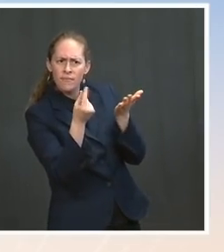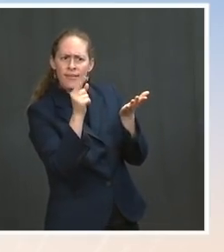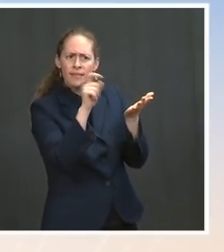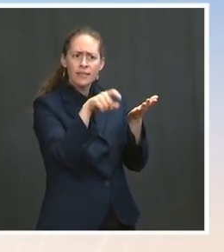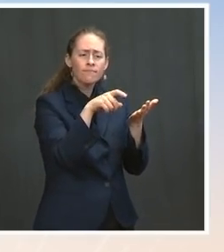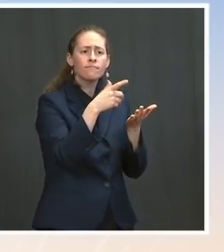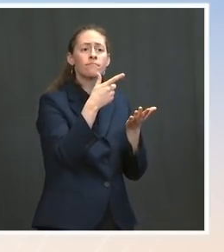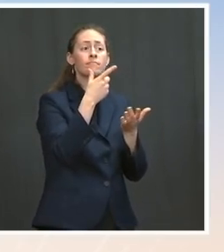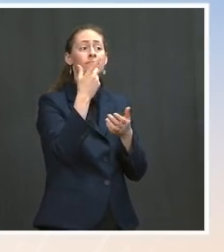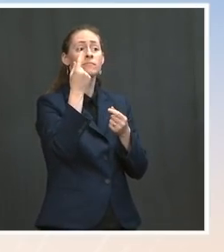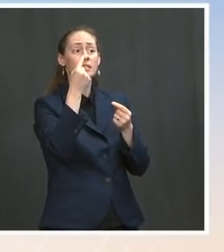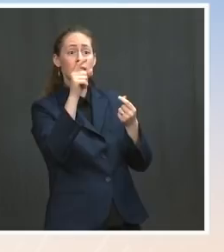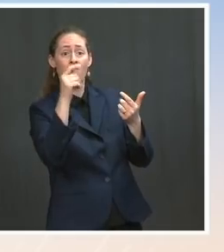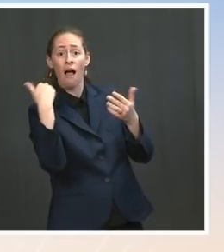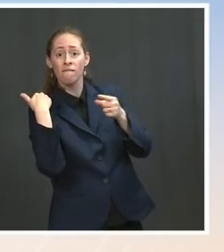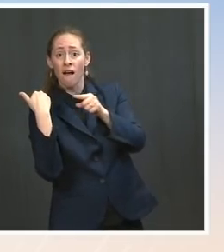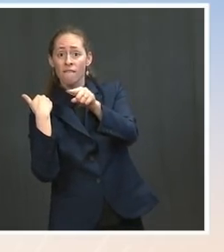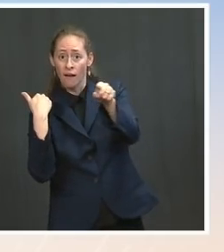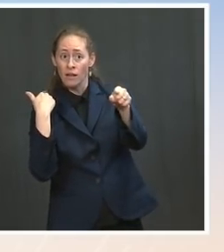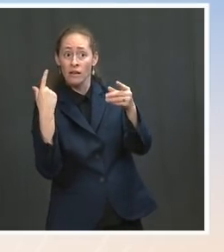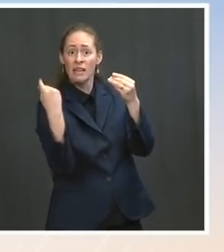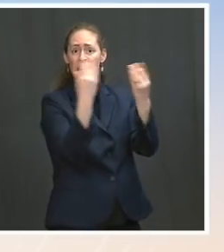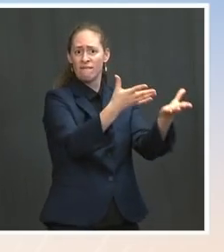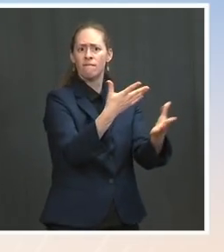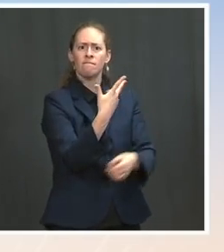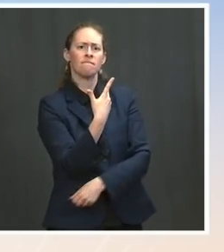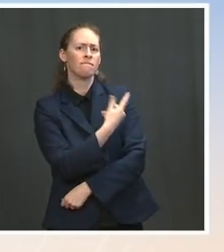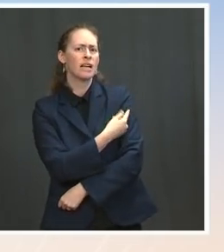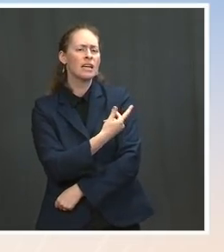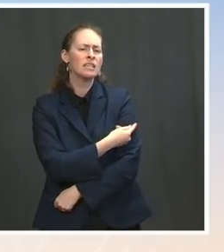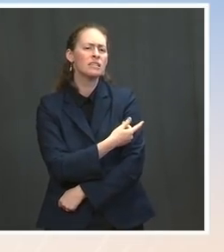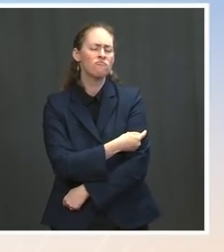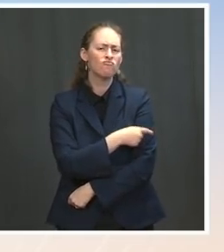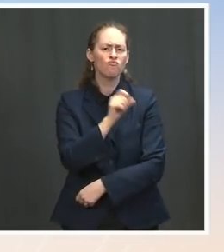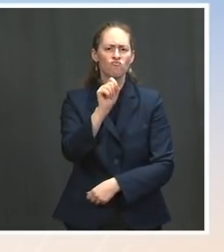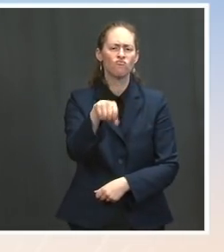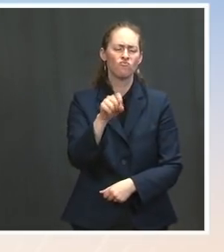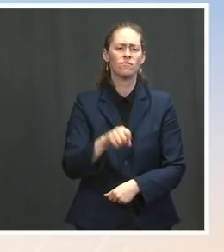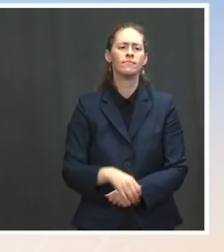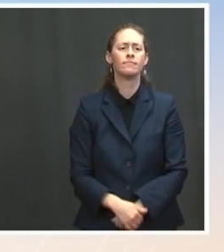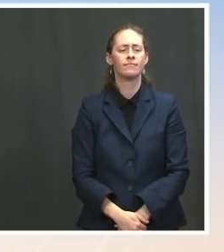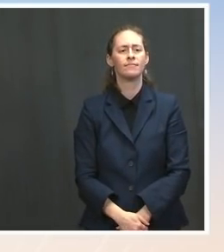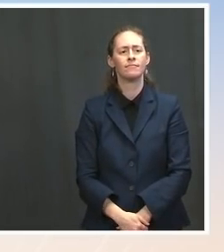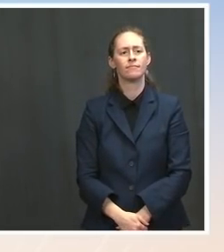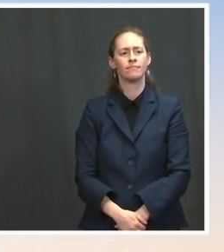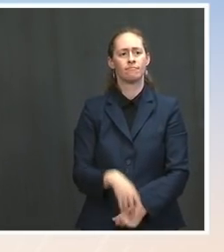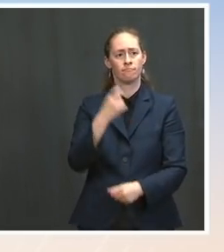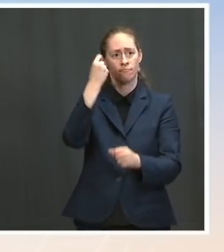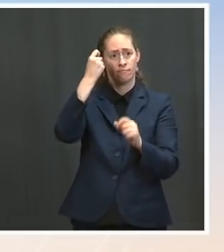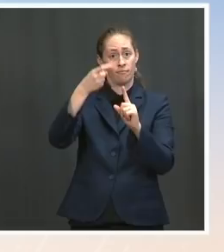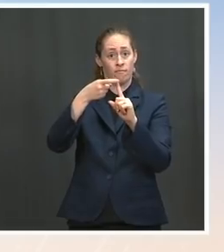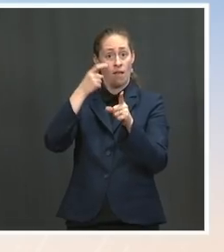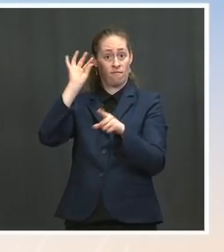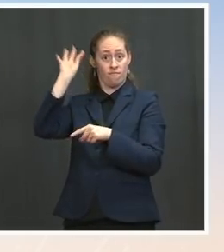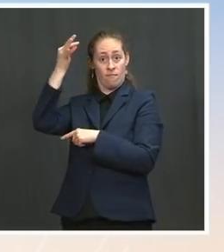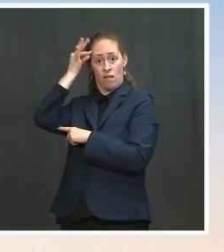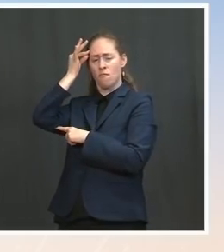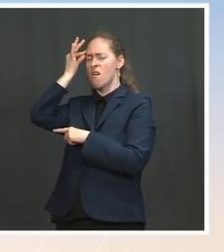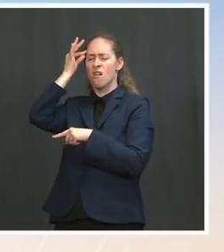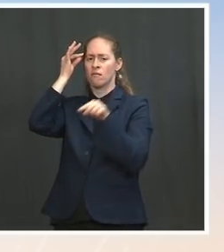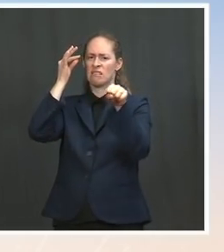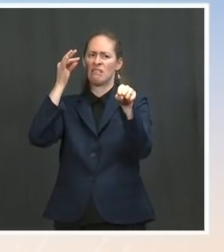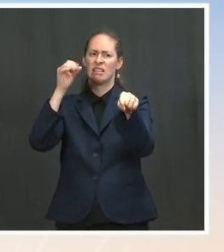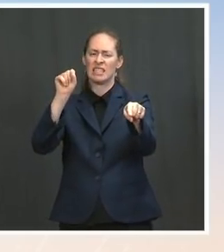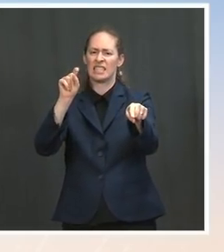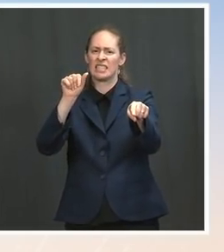directly come, not directly from the federal government. Additionally, DHS's chief medical officer is rapidly working on scaling